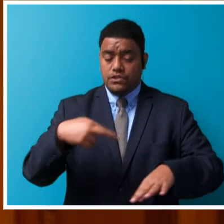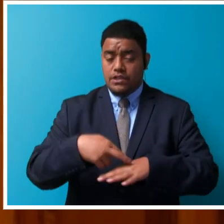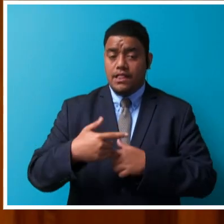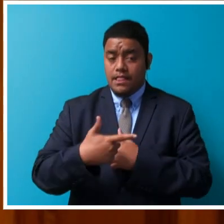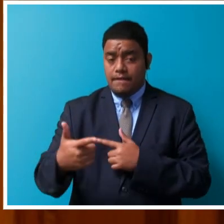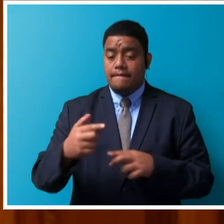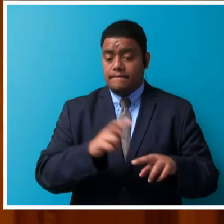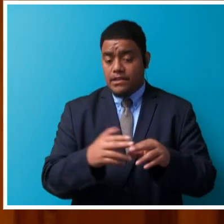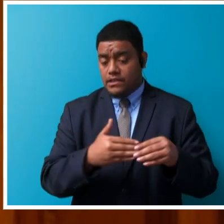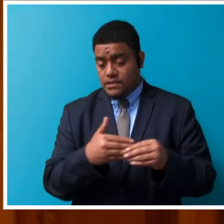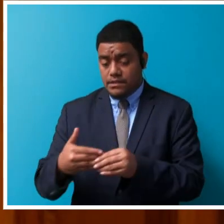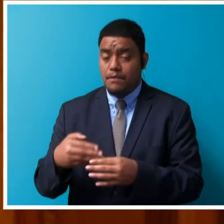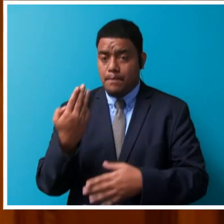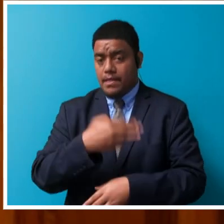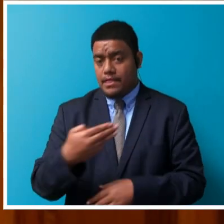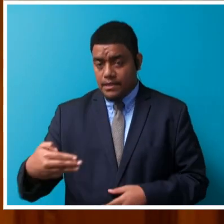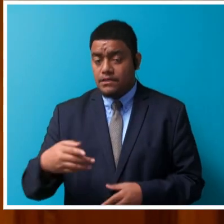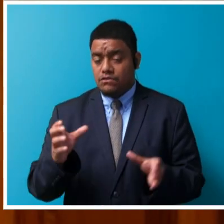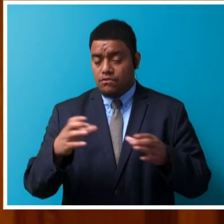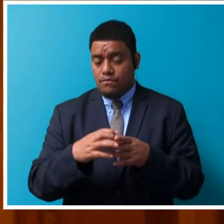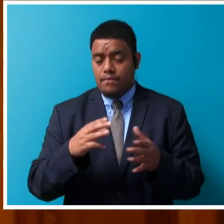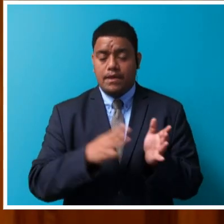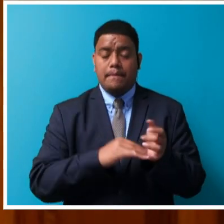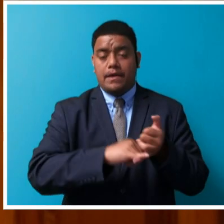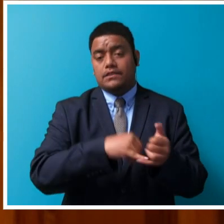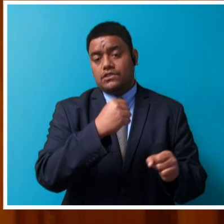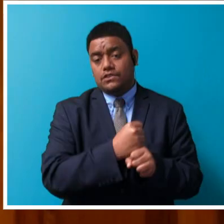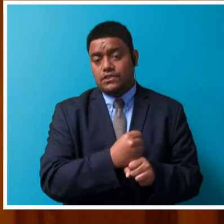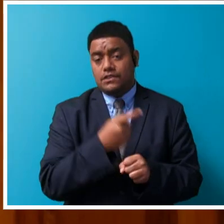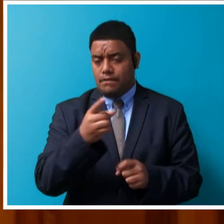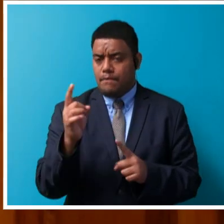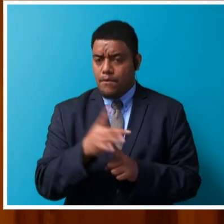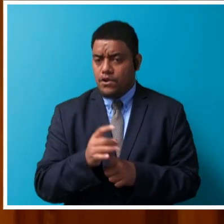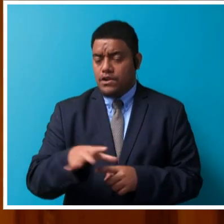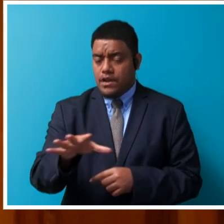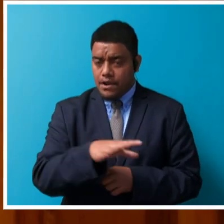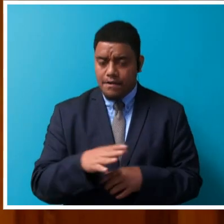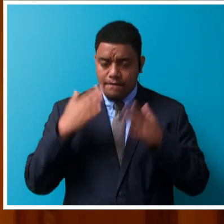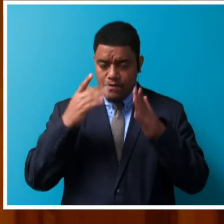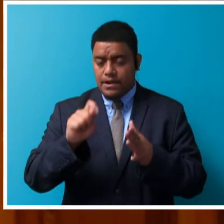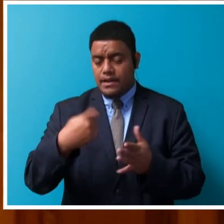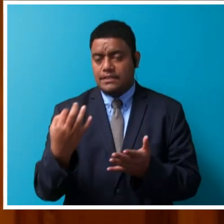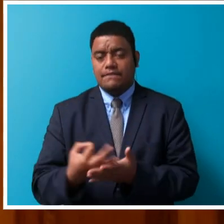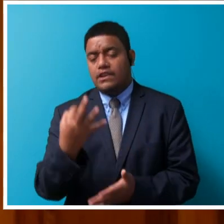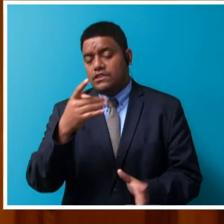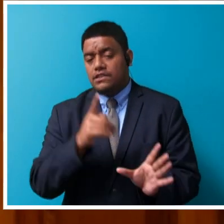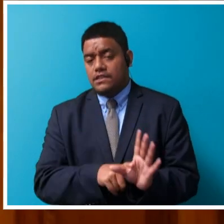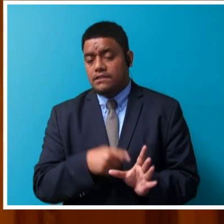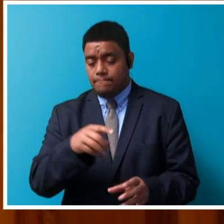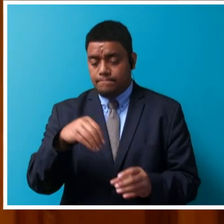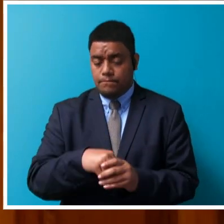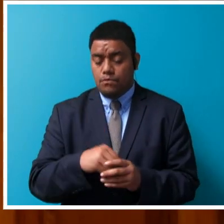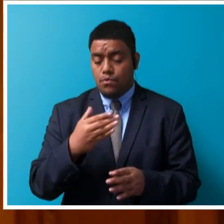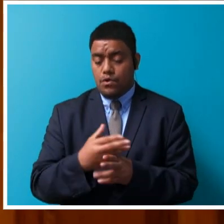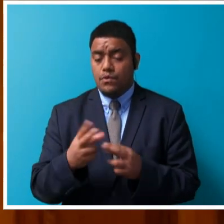Fiji's leadership of the Melanesian Spearhead Group, or MSG, is an important area of focus for the next financial year. This includes working